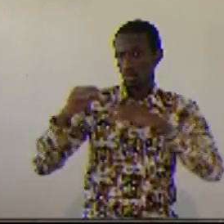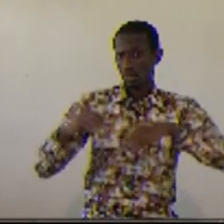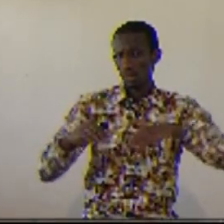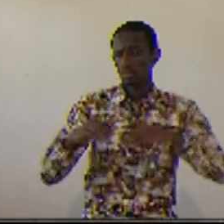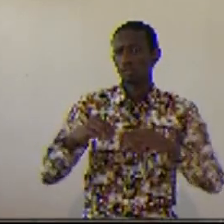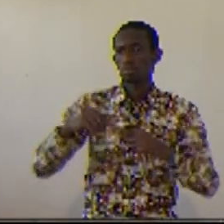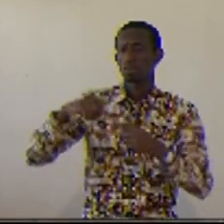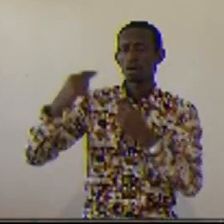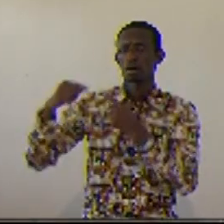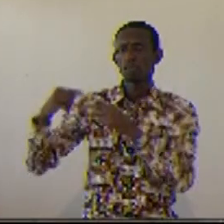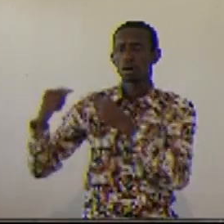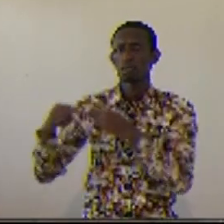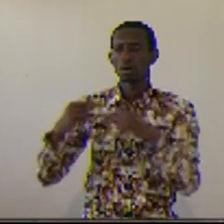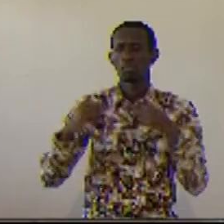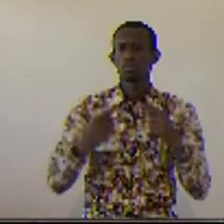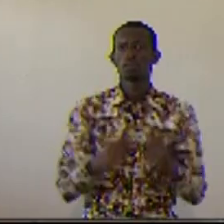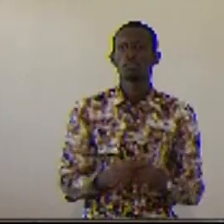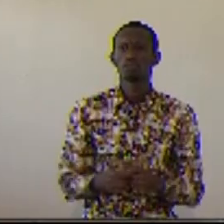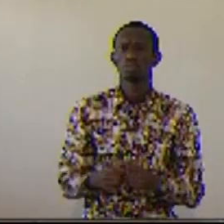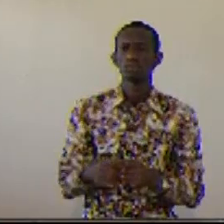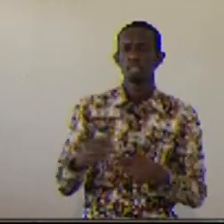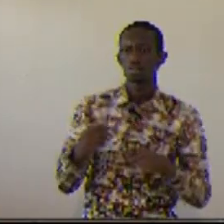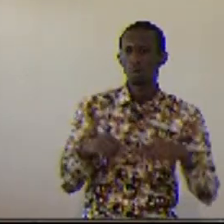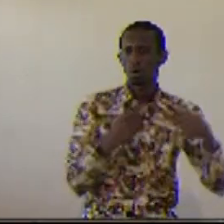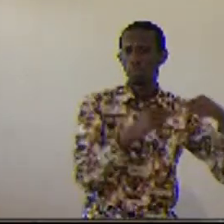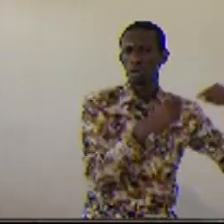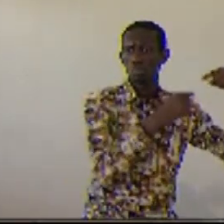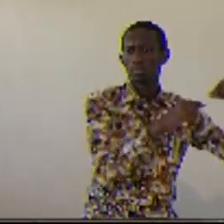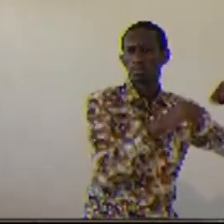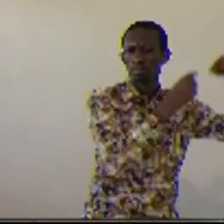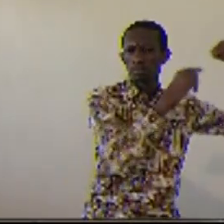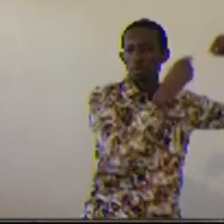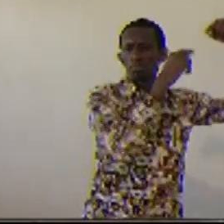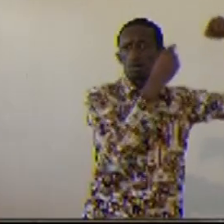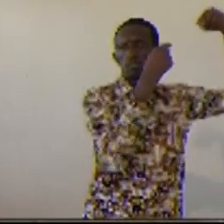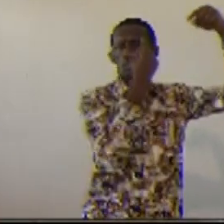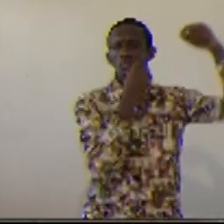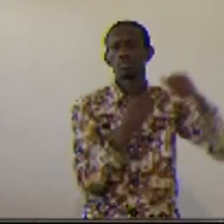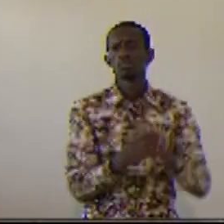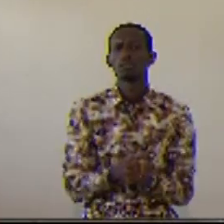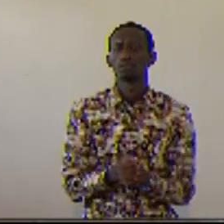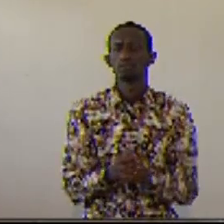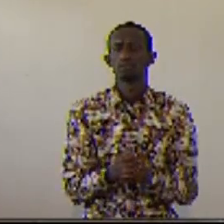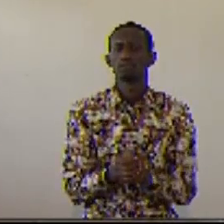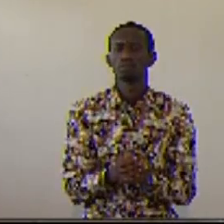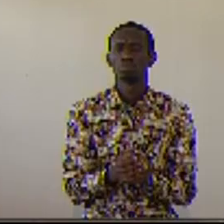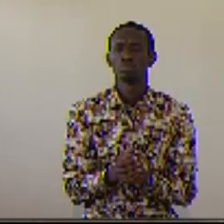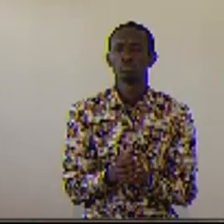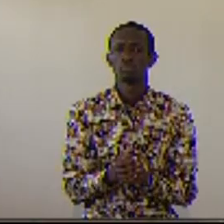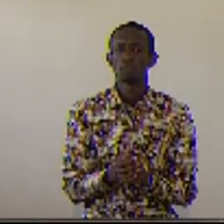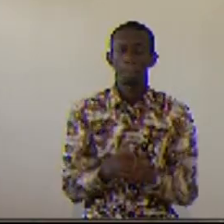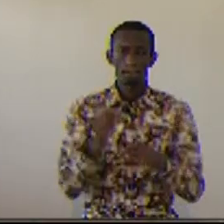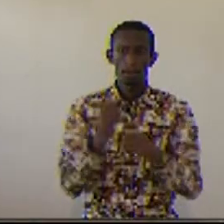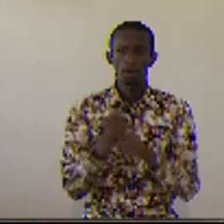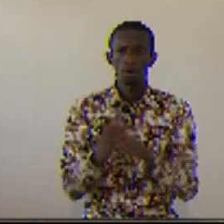that. It overlaps with this one, and then again. So it forms some kind of orbital